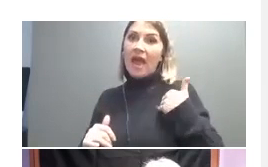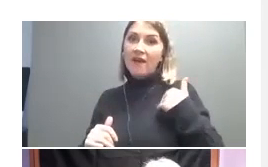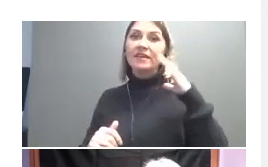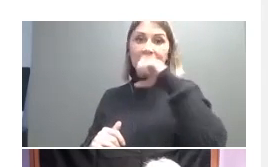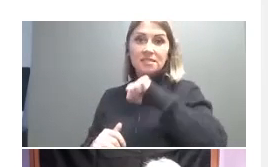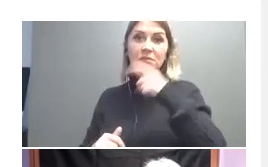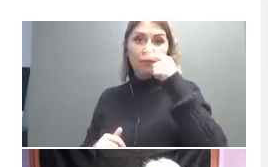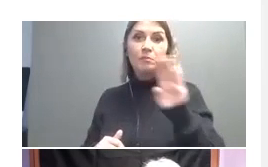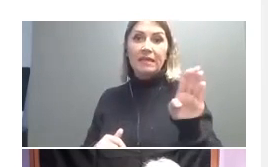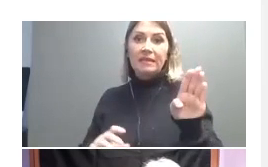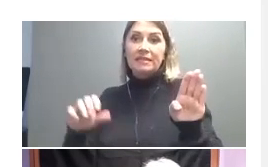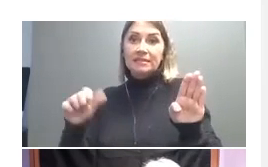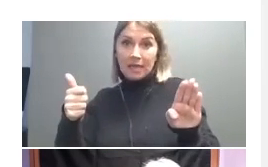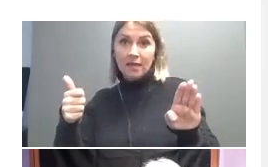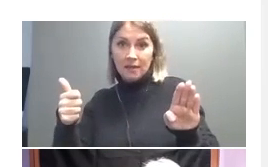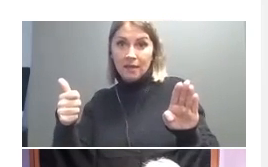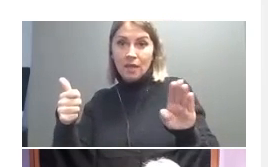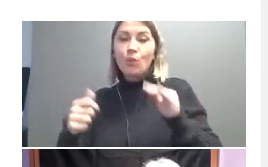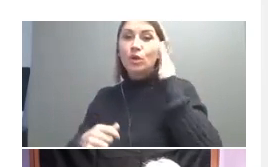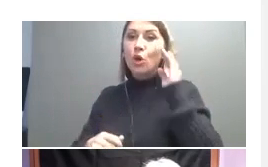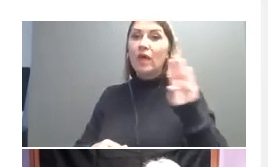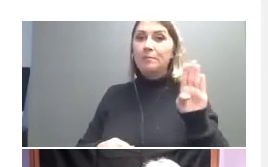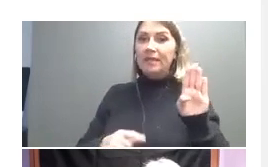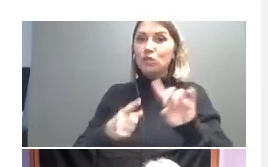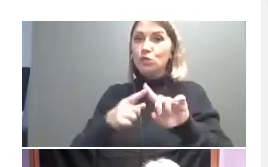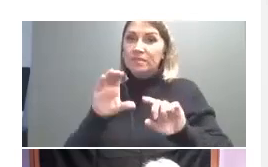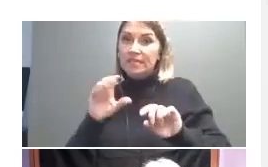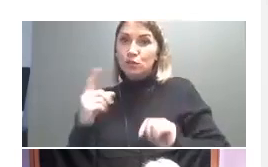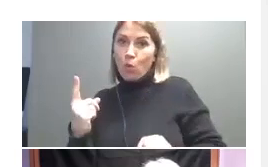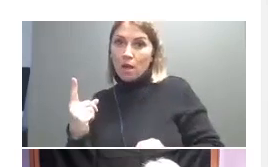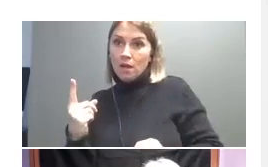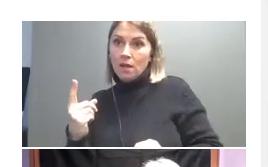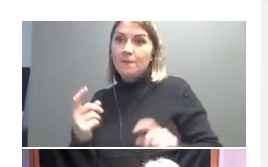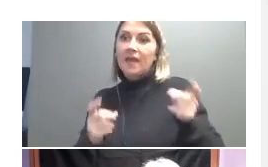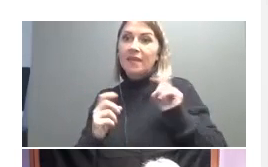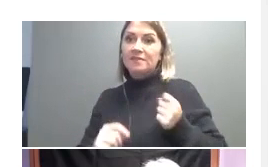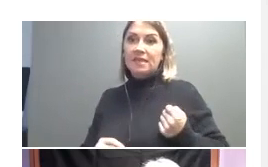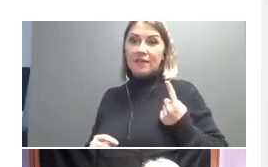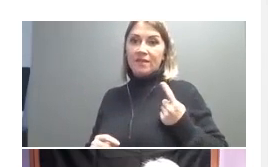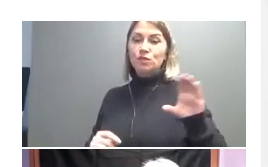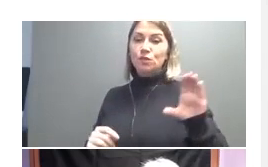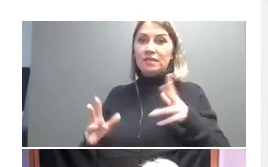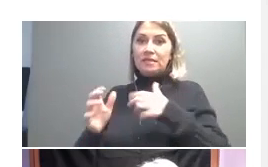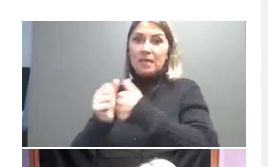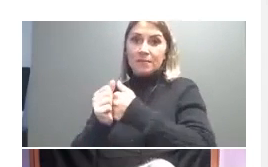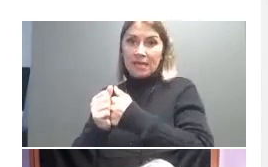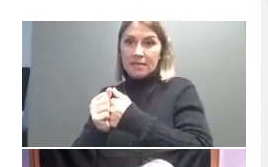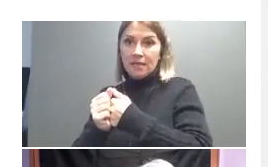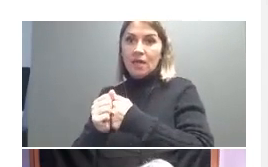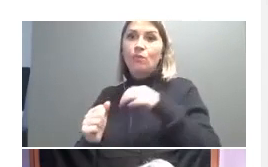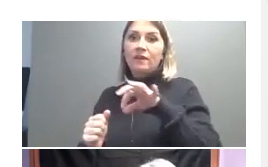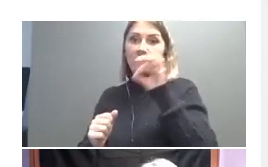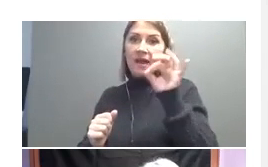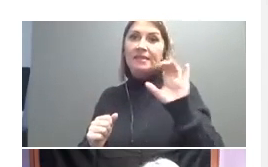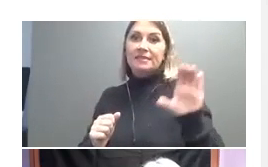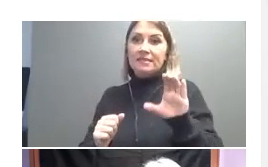is 10. And we know that B to C is 1, so that gives us 11. So C is updated. We discover C to get a value